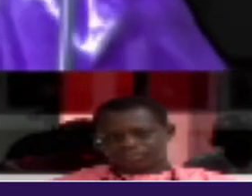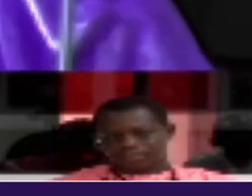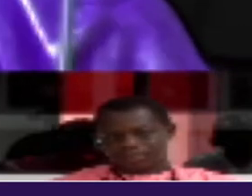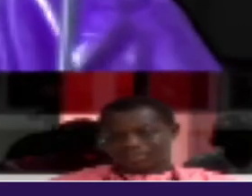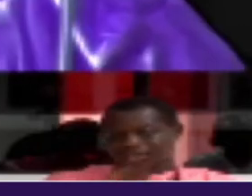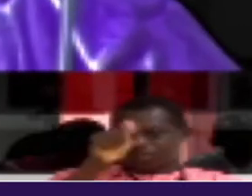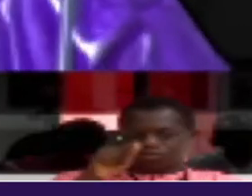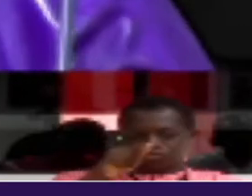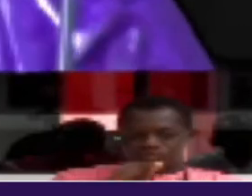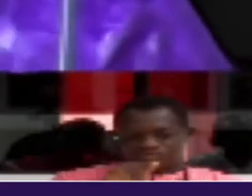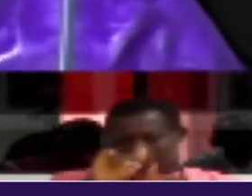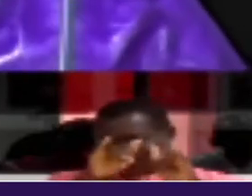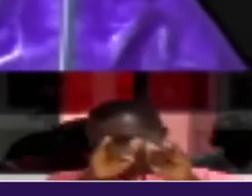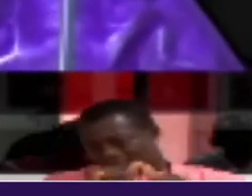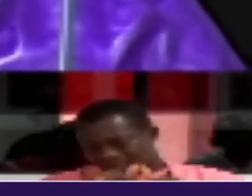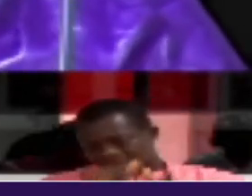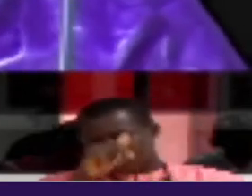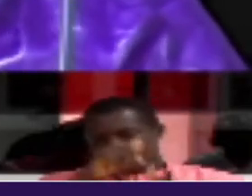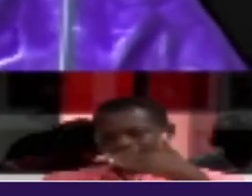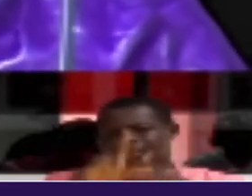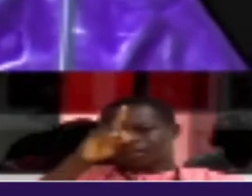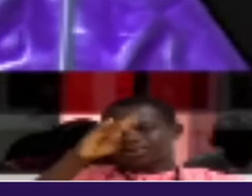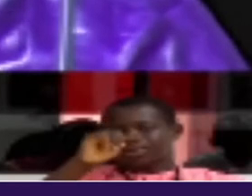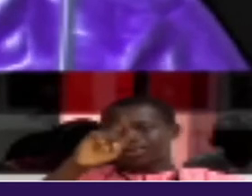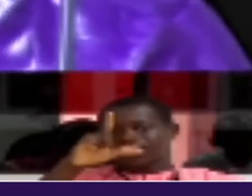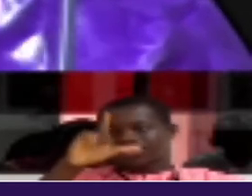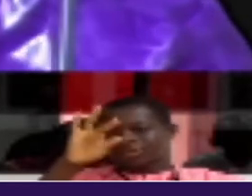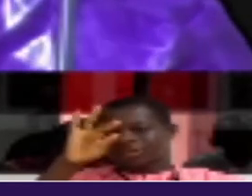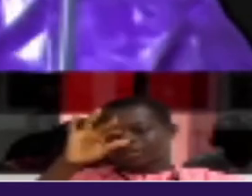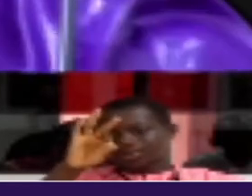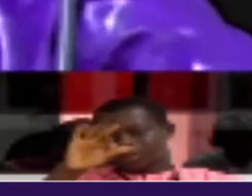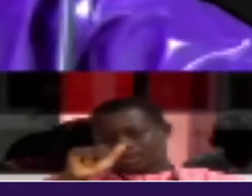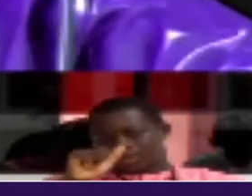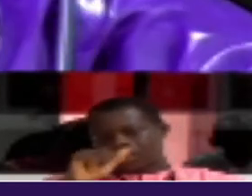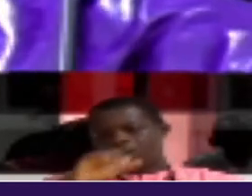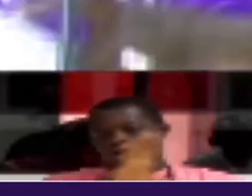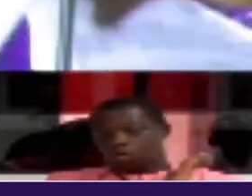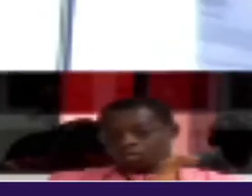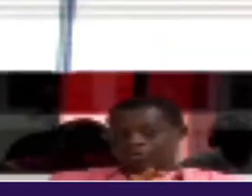Did you remain in Delta Company for long?